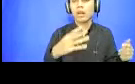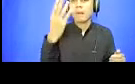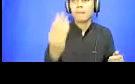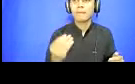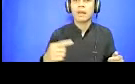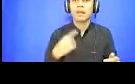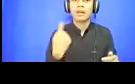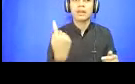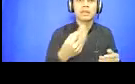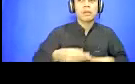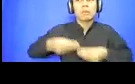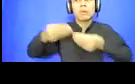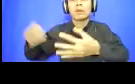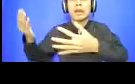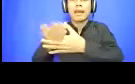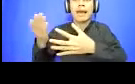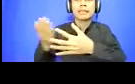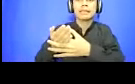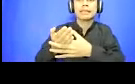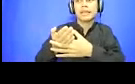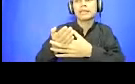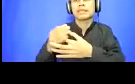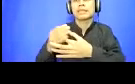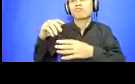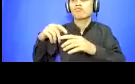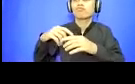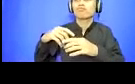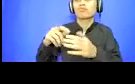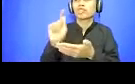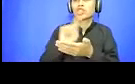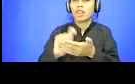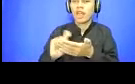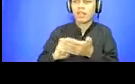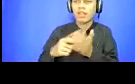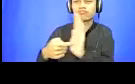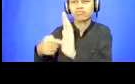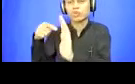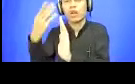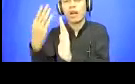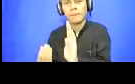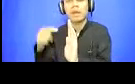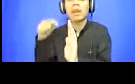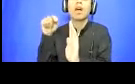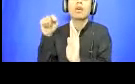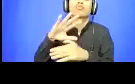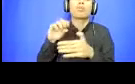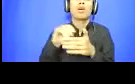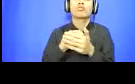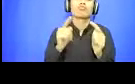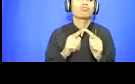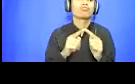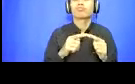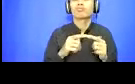remotely. These are decisions. And then, sadly, there is ethical misconduct.